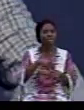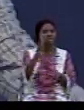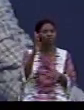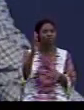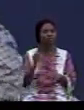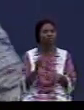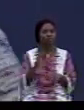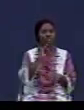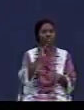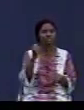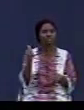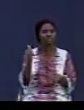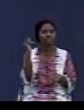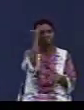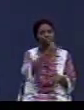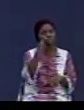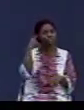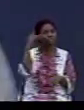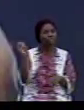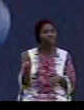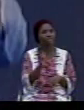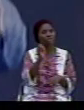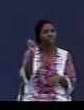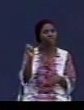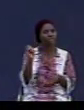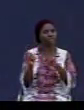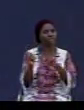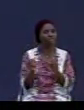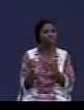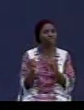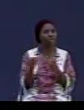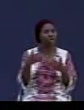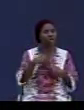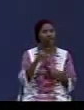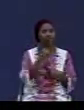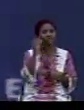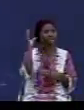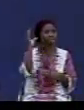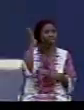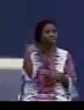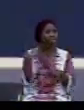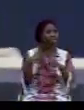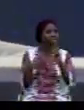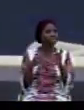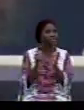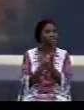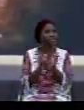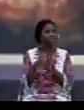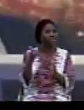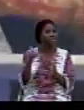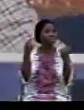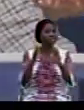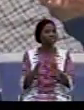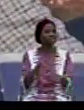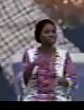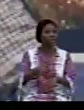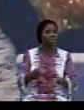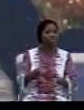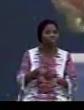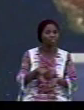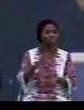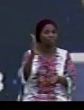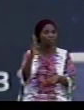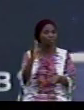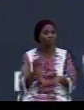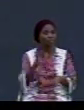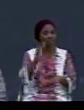40 is paralytic forever. Have you not heard? A sinner at 40 is a sinner